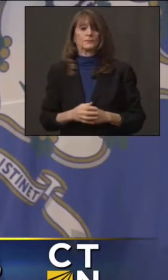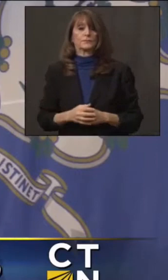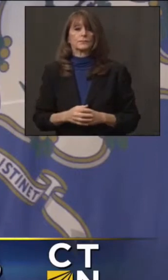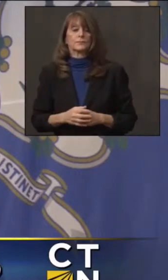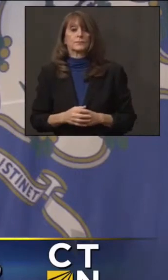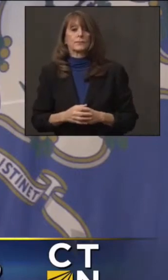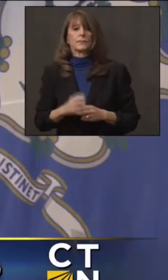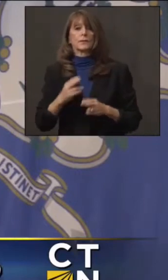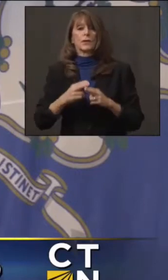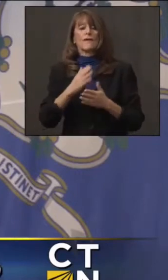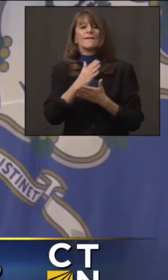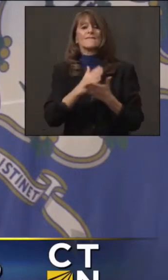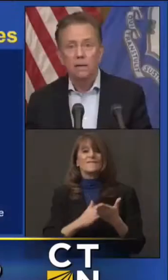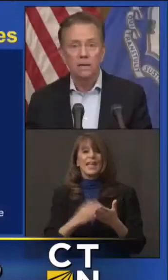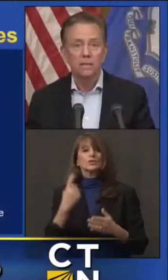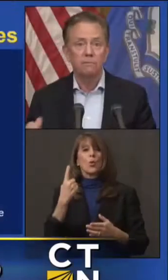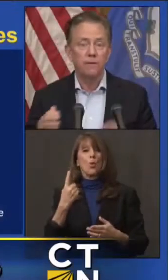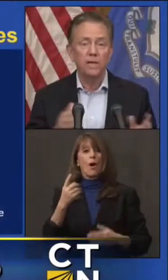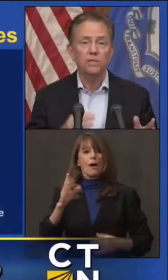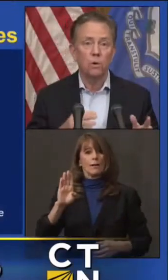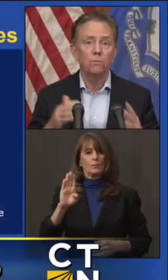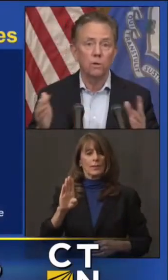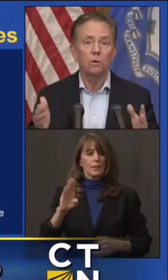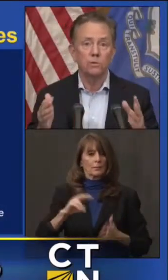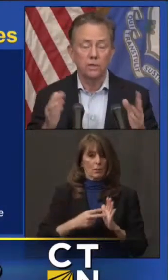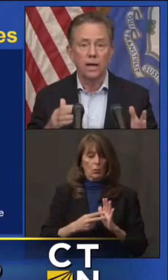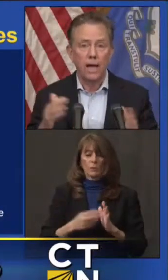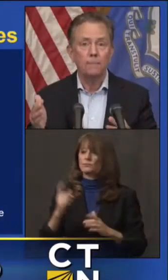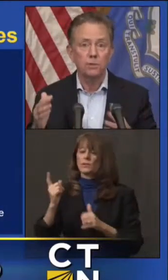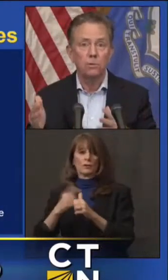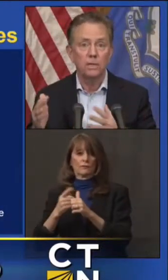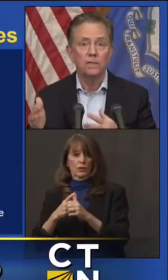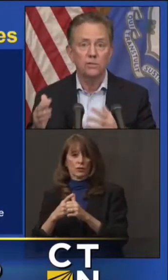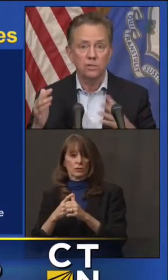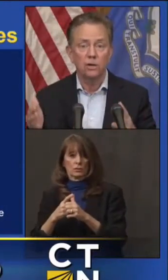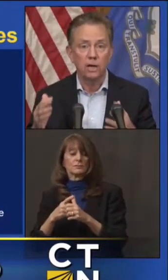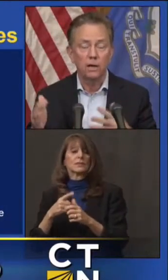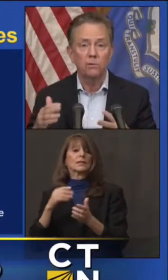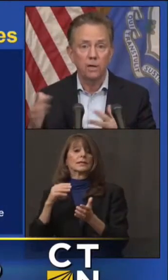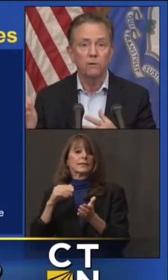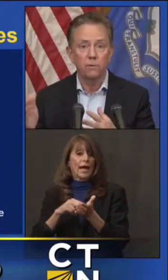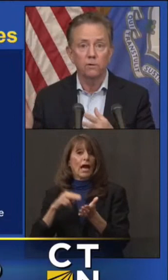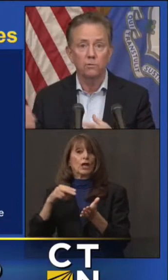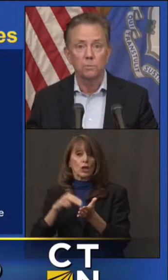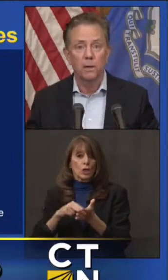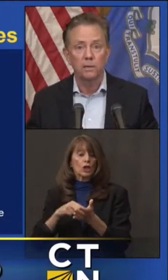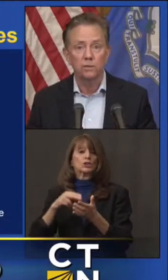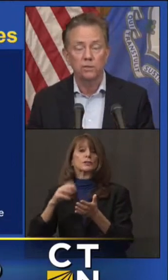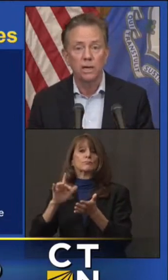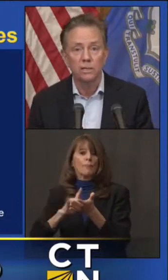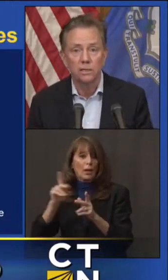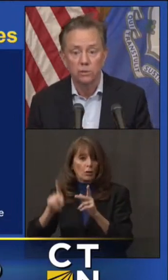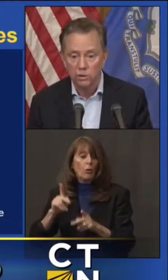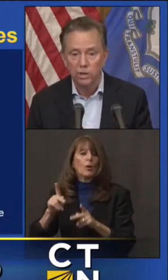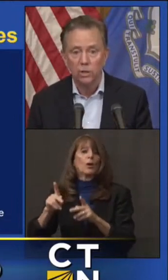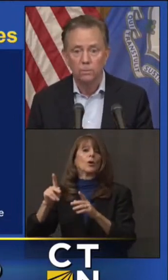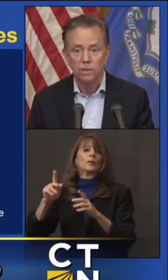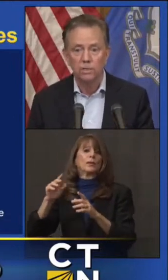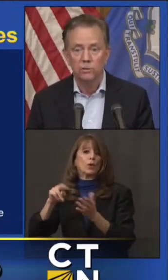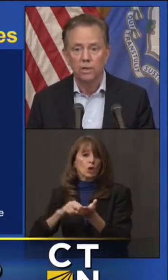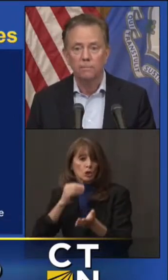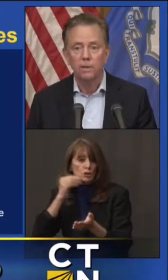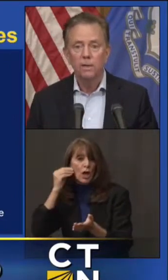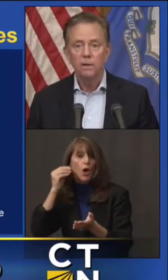Phase 1B. Phase 1 were those absolutely necessary healthcare first responders and the nursing homes